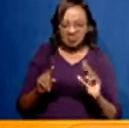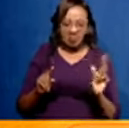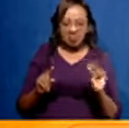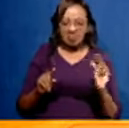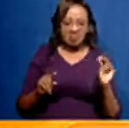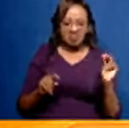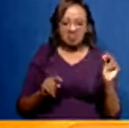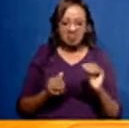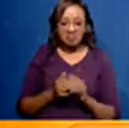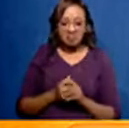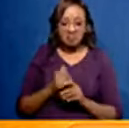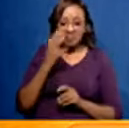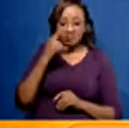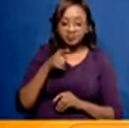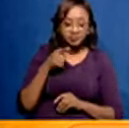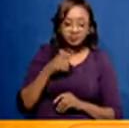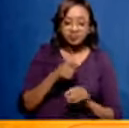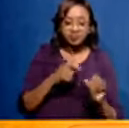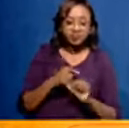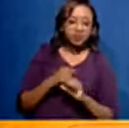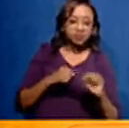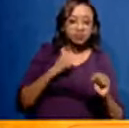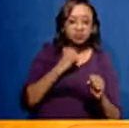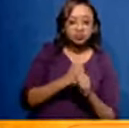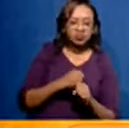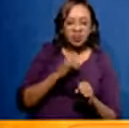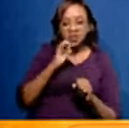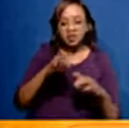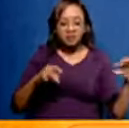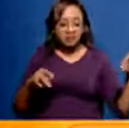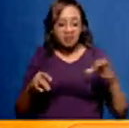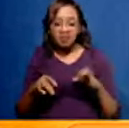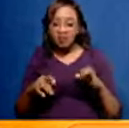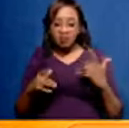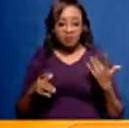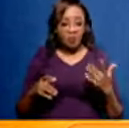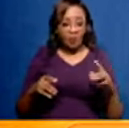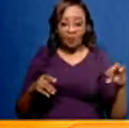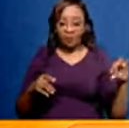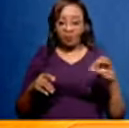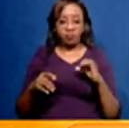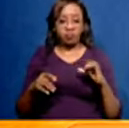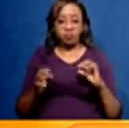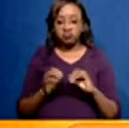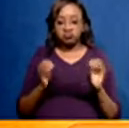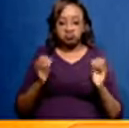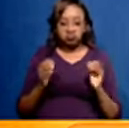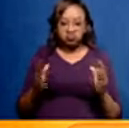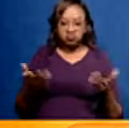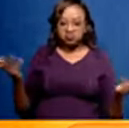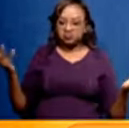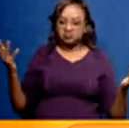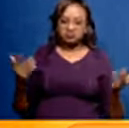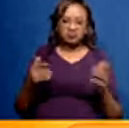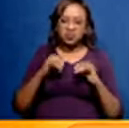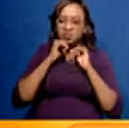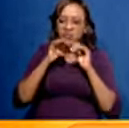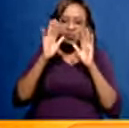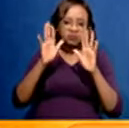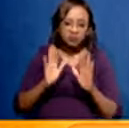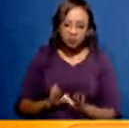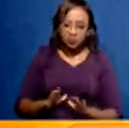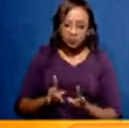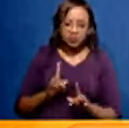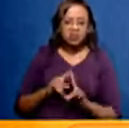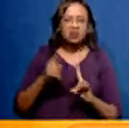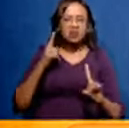This is not a side job. Whether I'm paid or not paid for this particular role is irrelevant. This is about